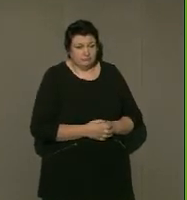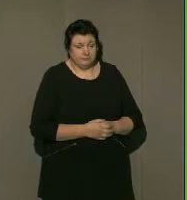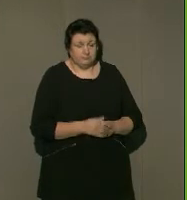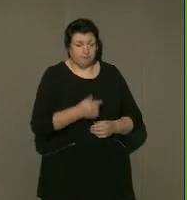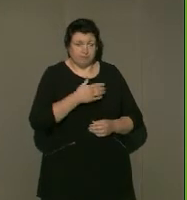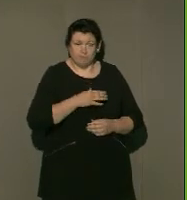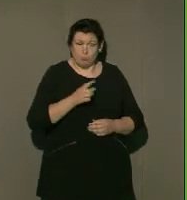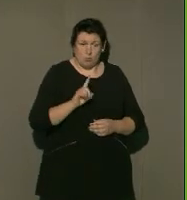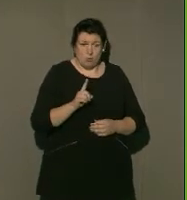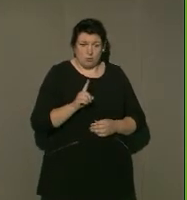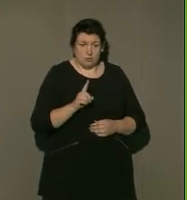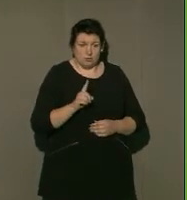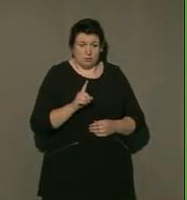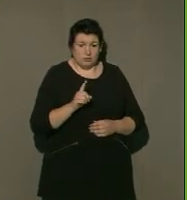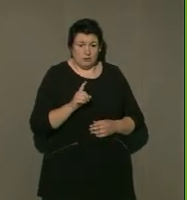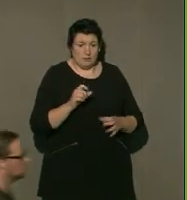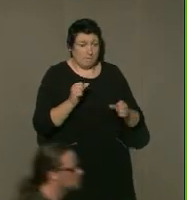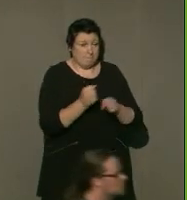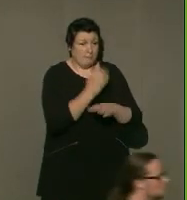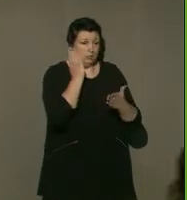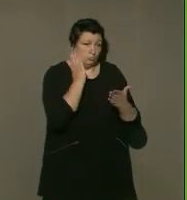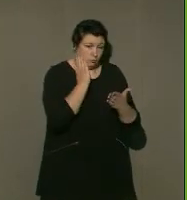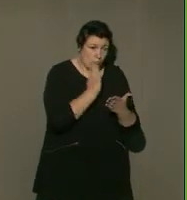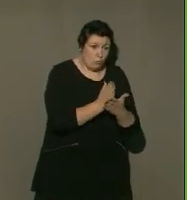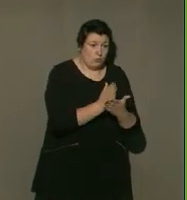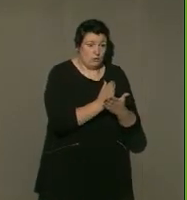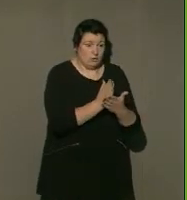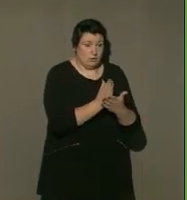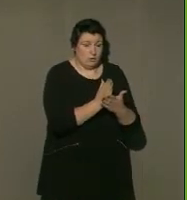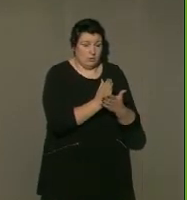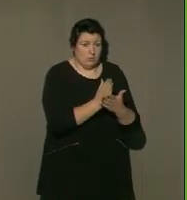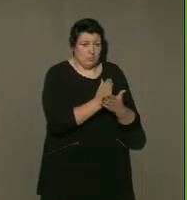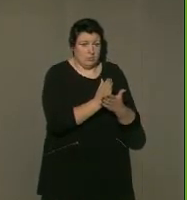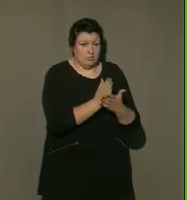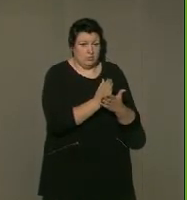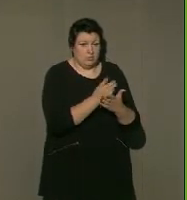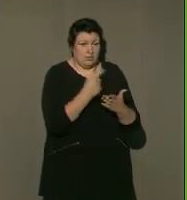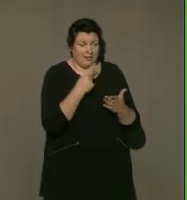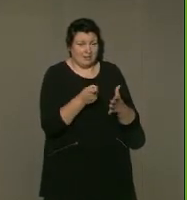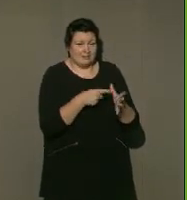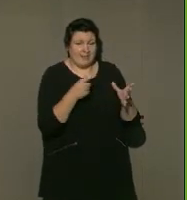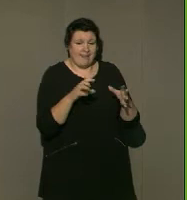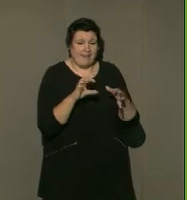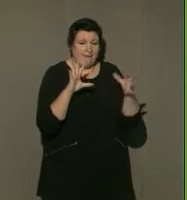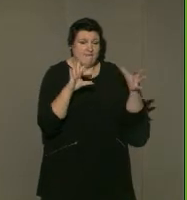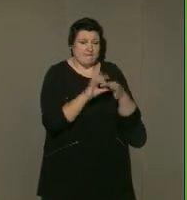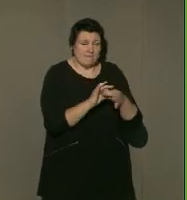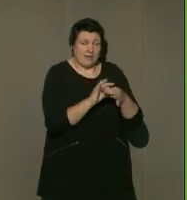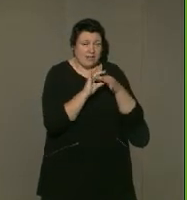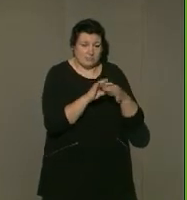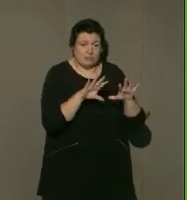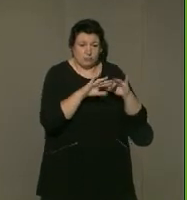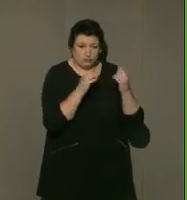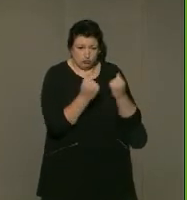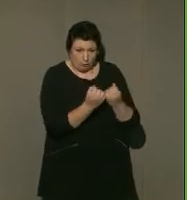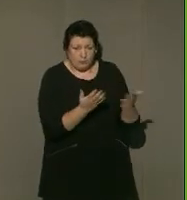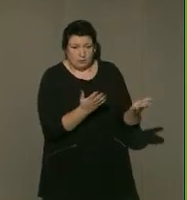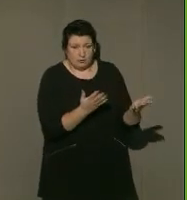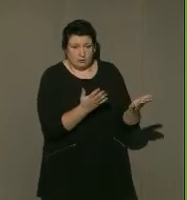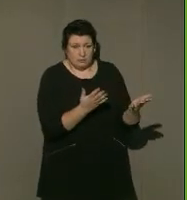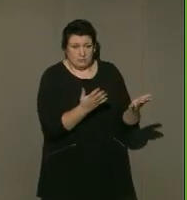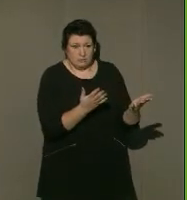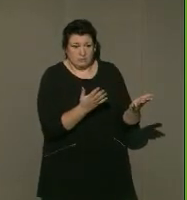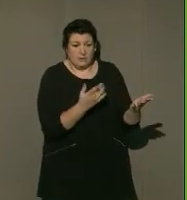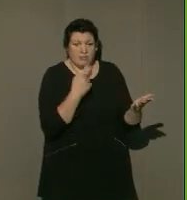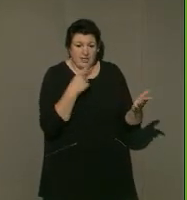make sure that the young Greens are classed as an affiliated group and bound by the same